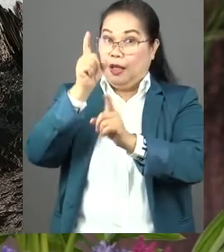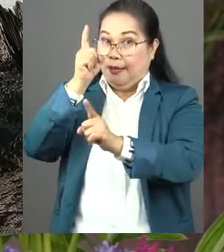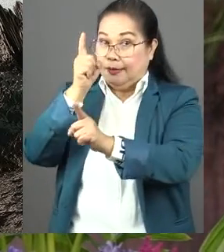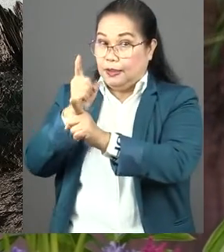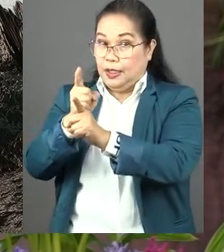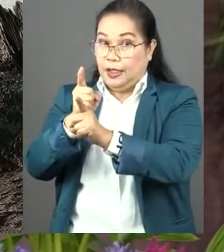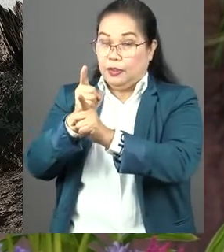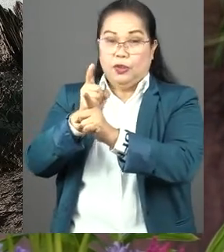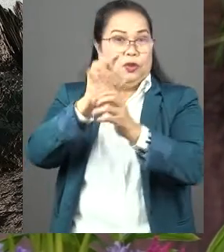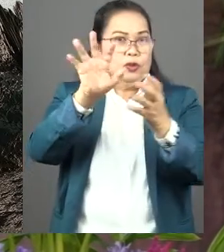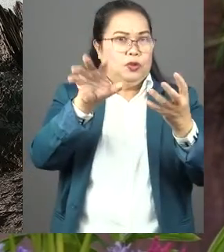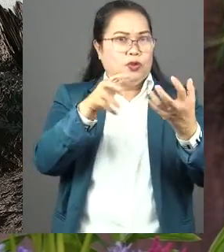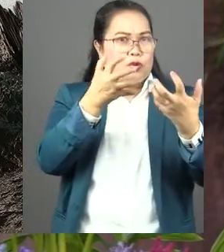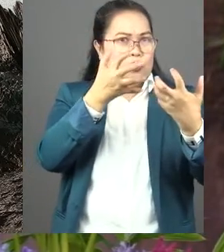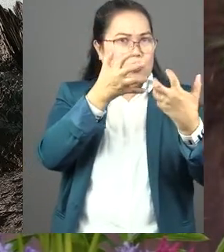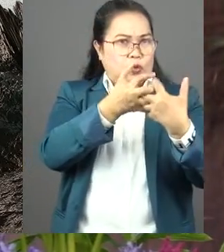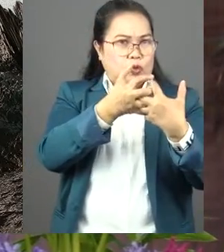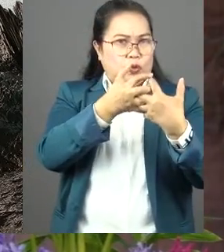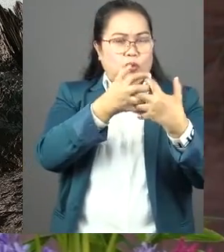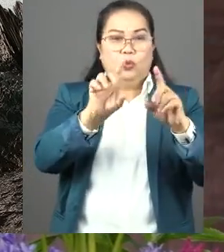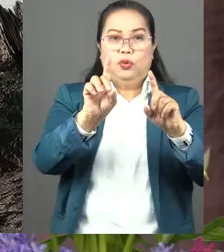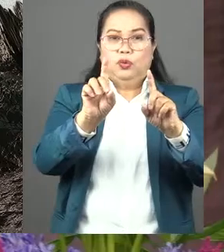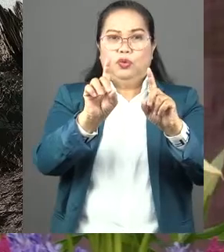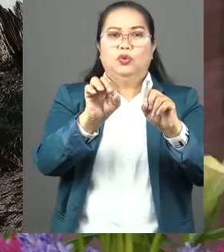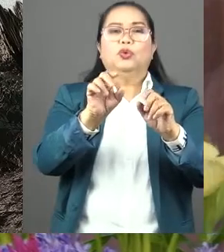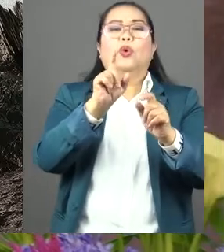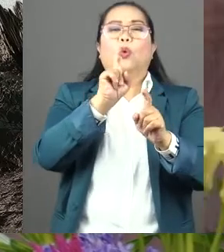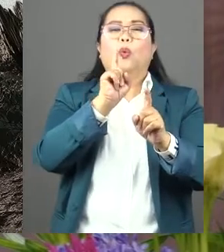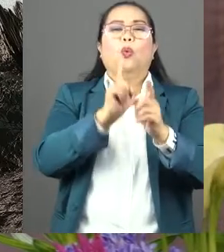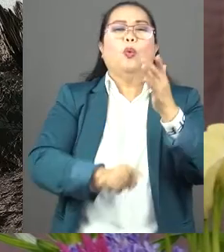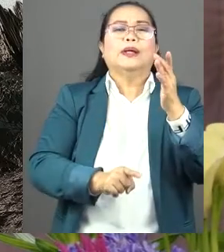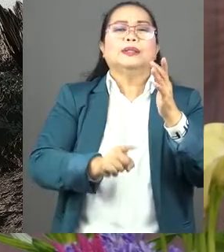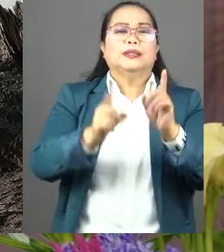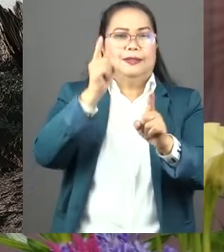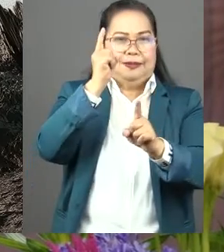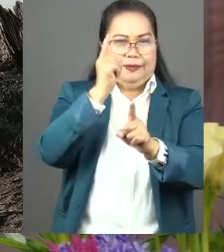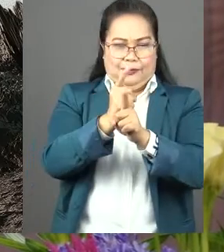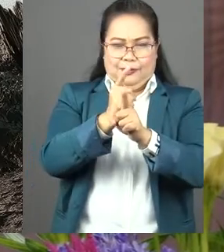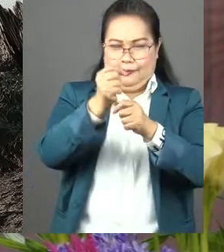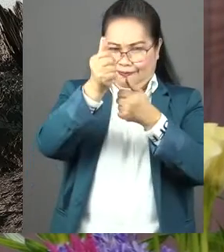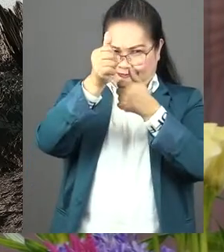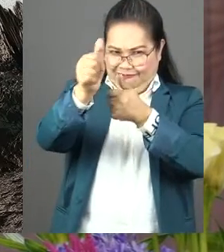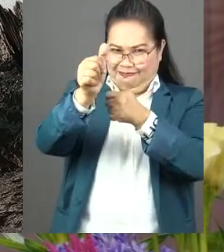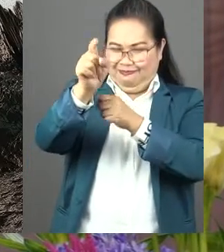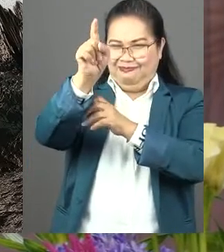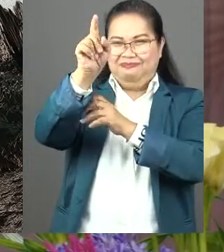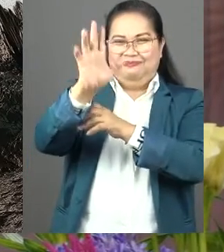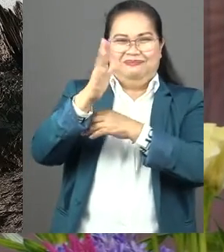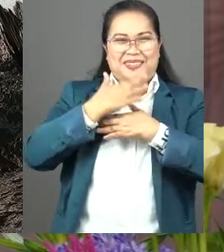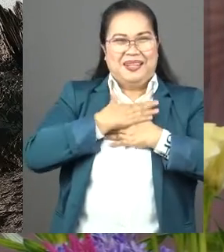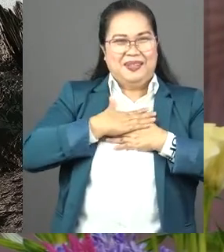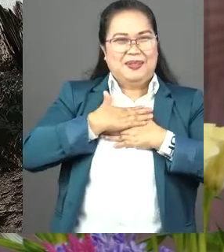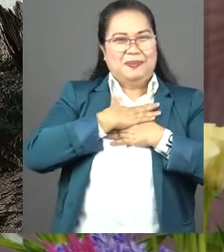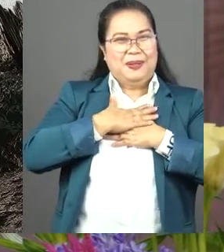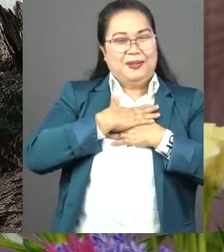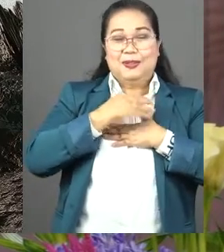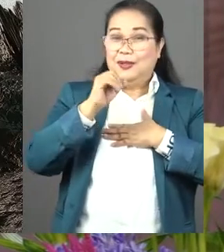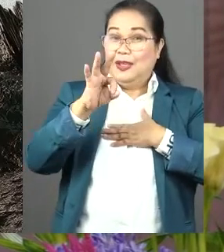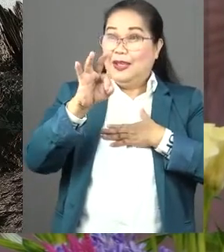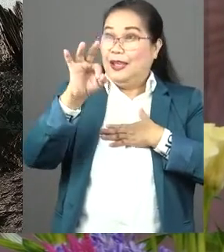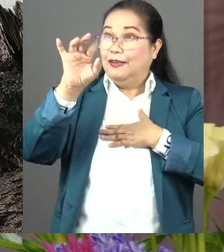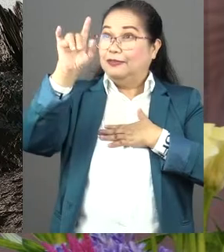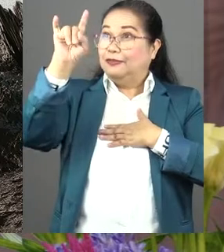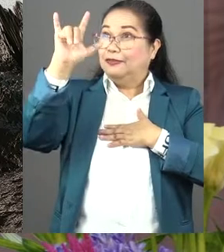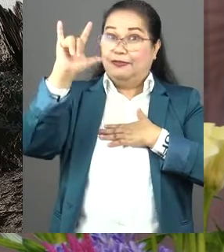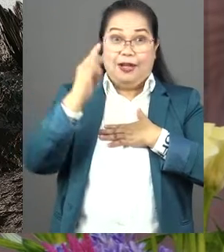to work to make us do what is right, according to his good pleasure. So if love is the cure